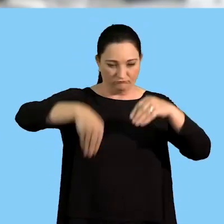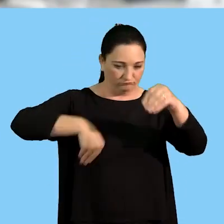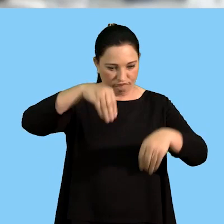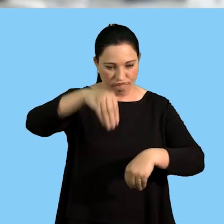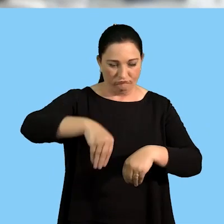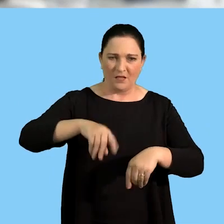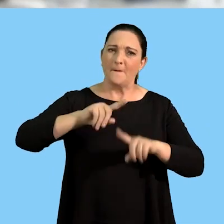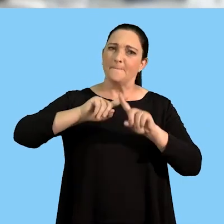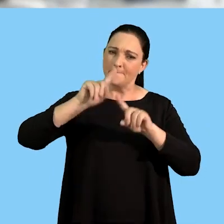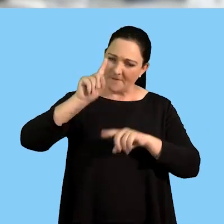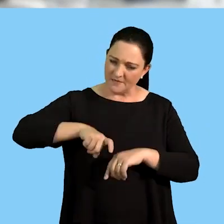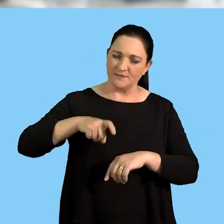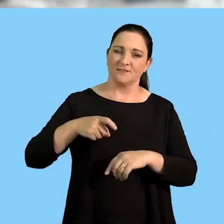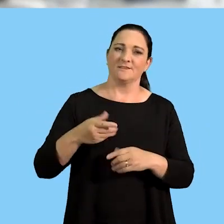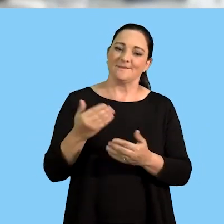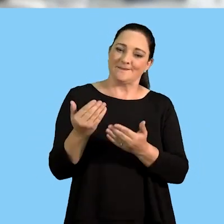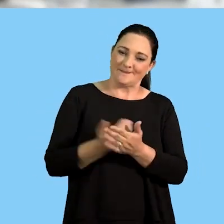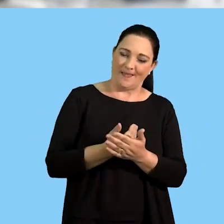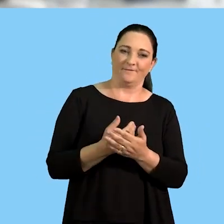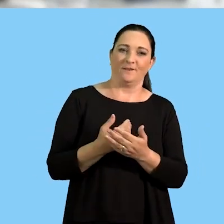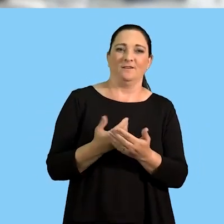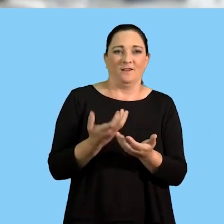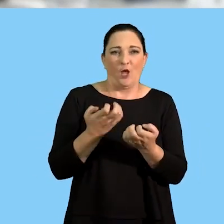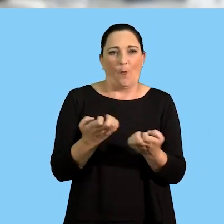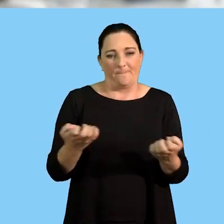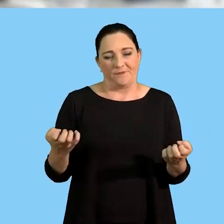I need to have the necessary safety equipment.